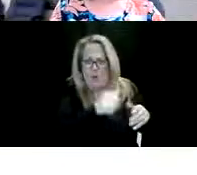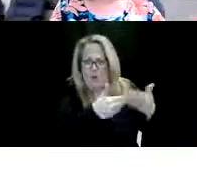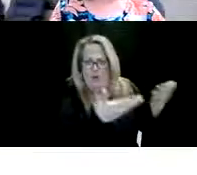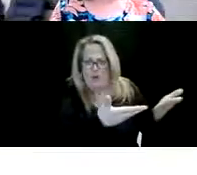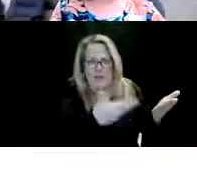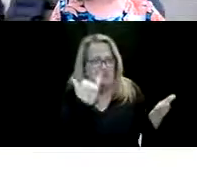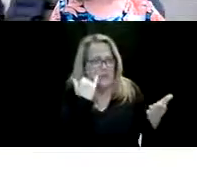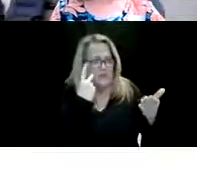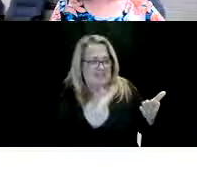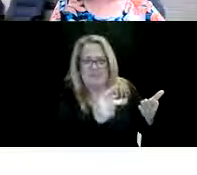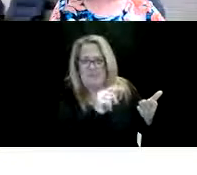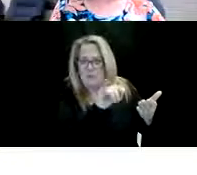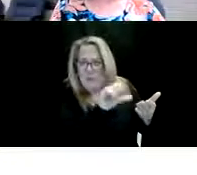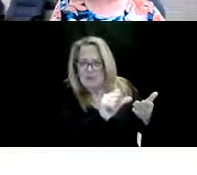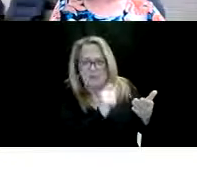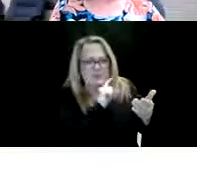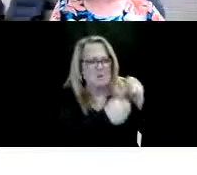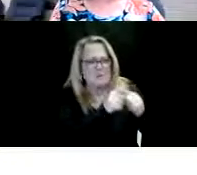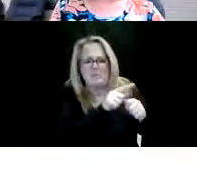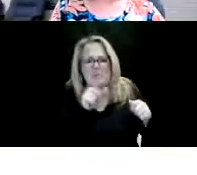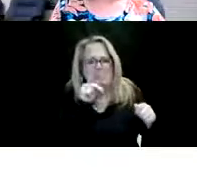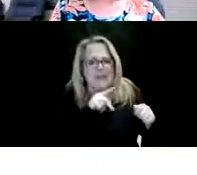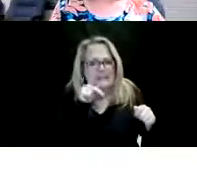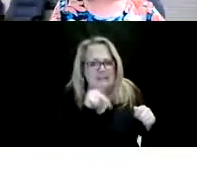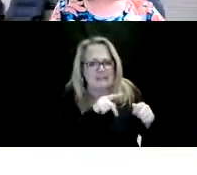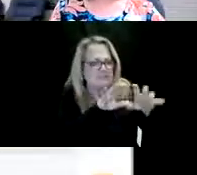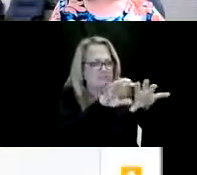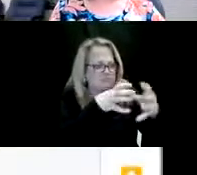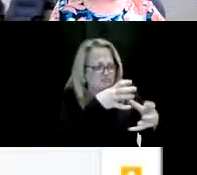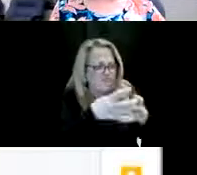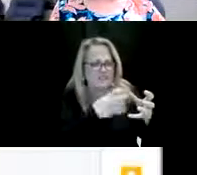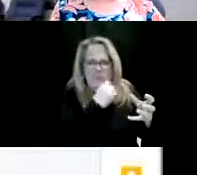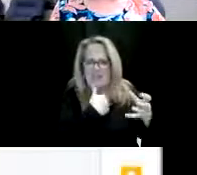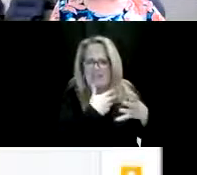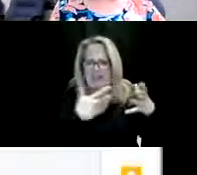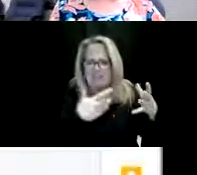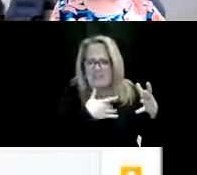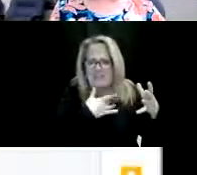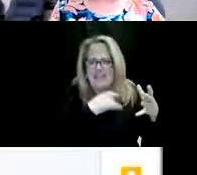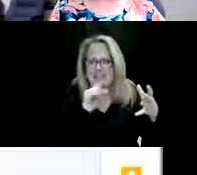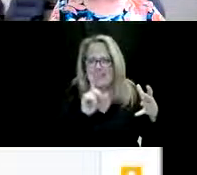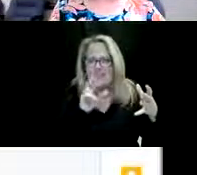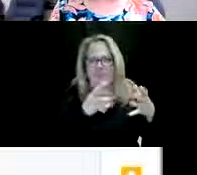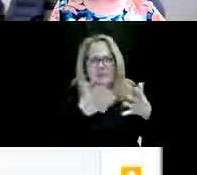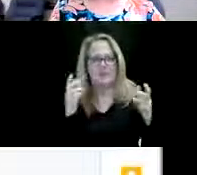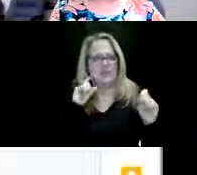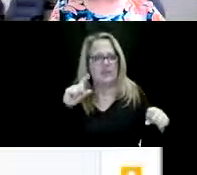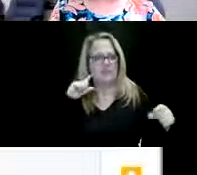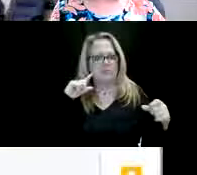of them are molded plastic with very little other sensory qualities. So active